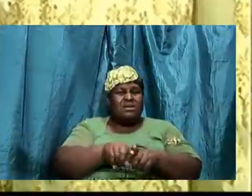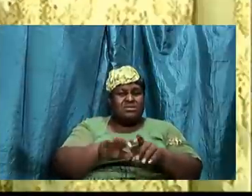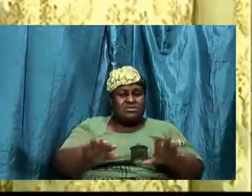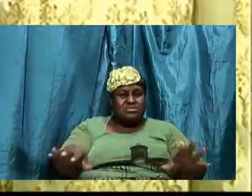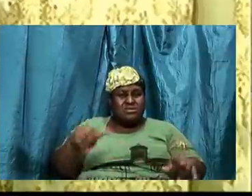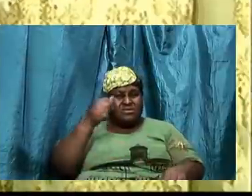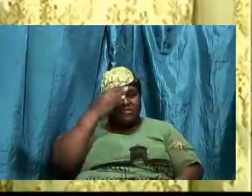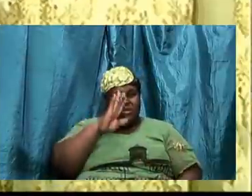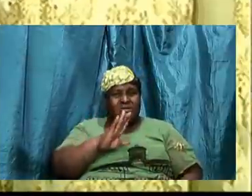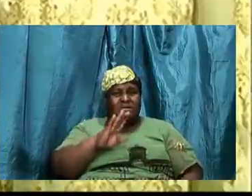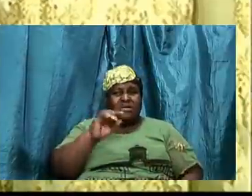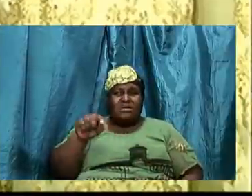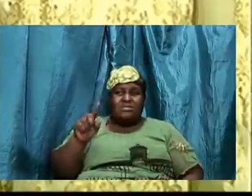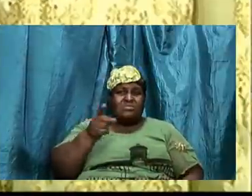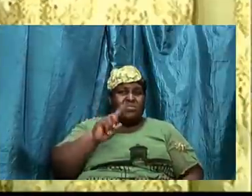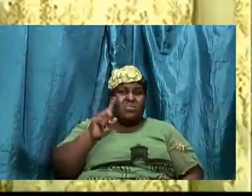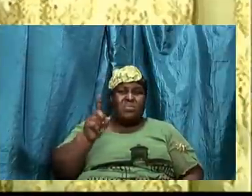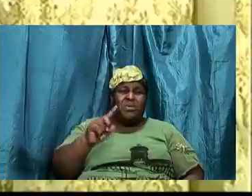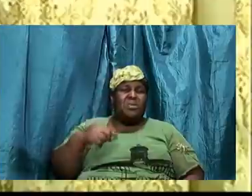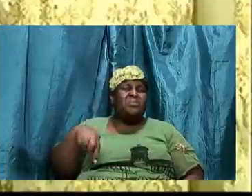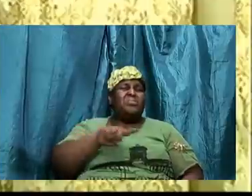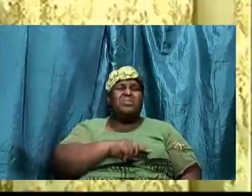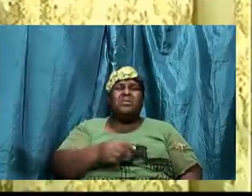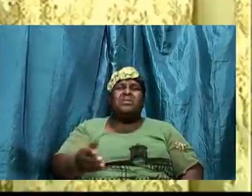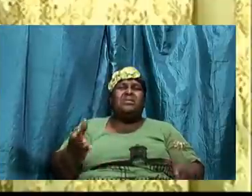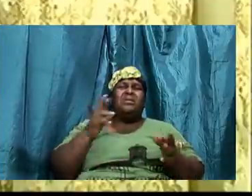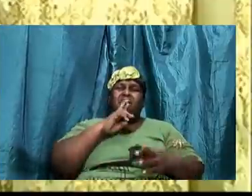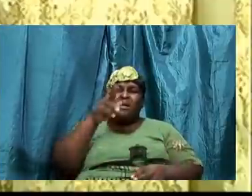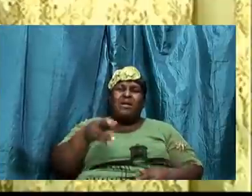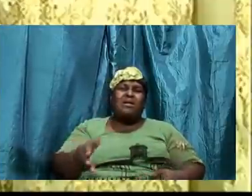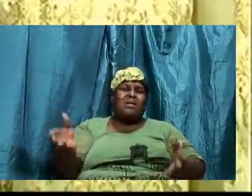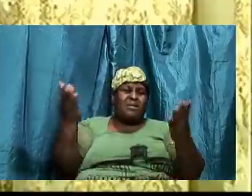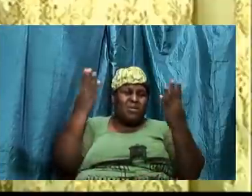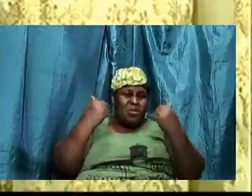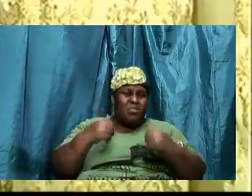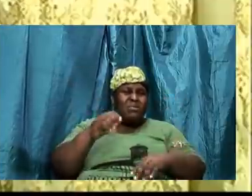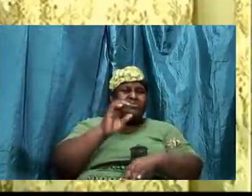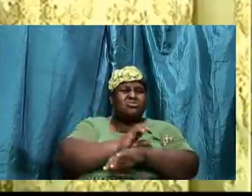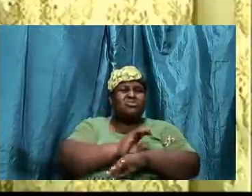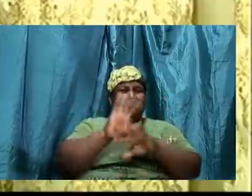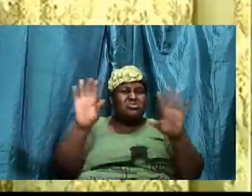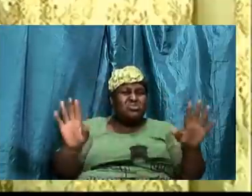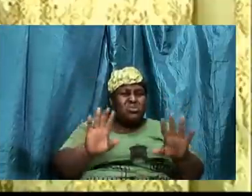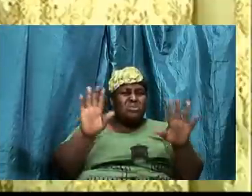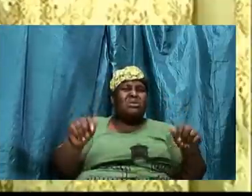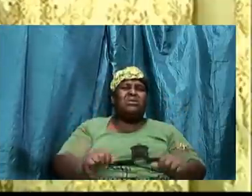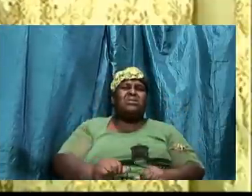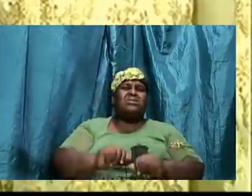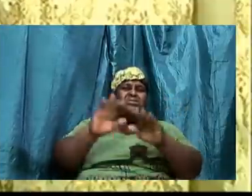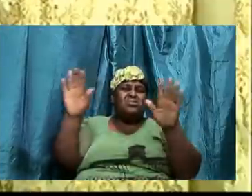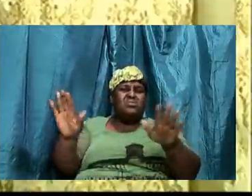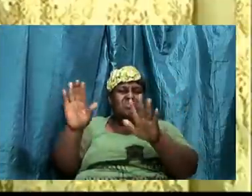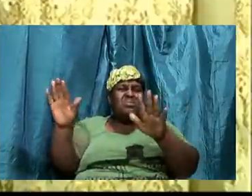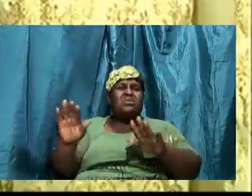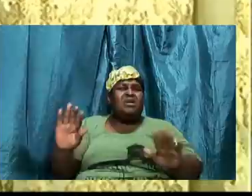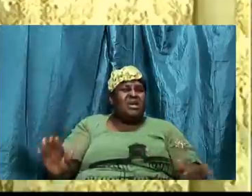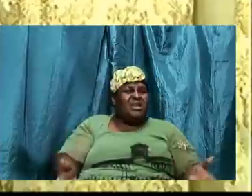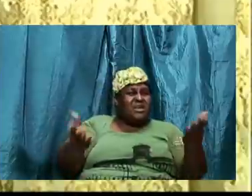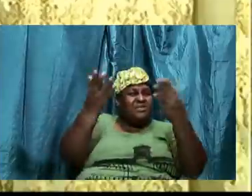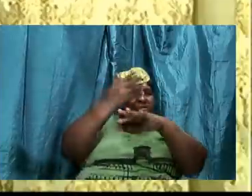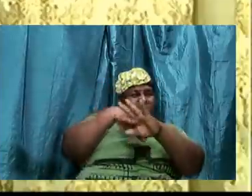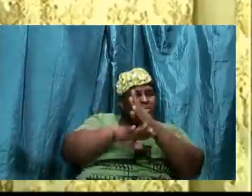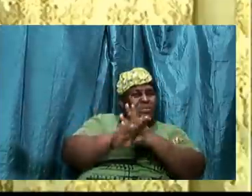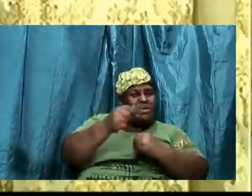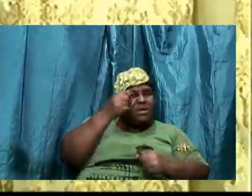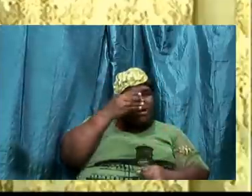this is where we are, and we come into church Sunday after Sunday, and we're lifting holy hands, worshiping